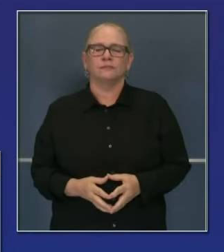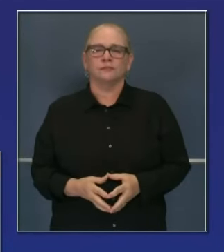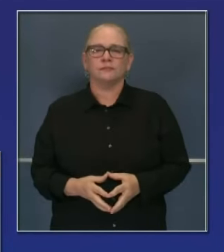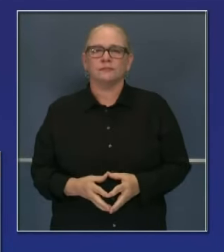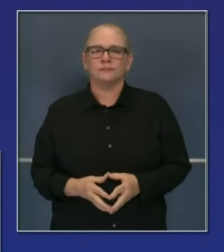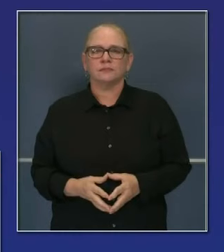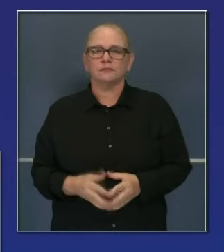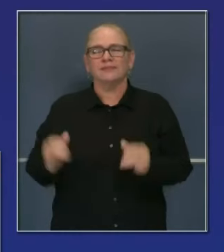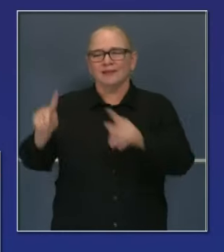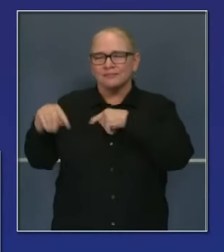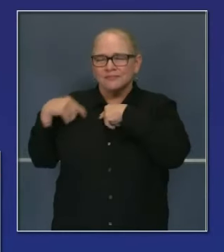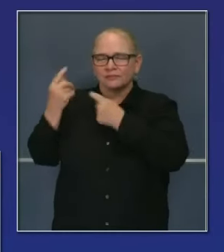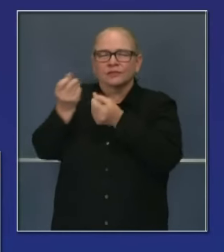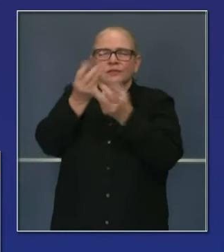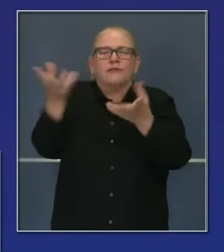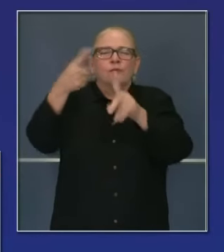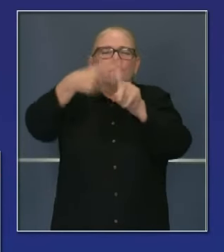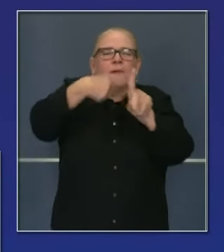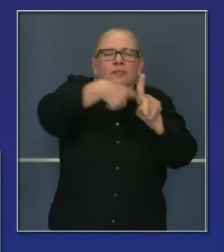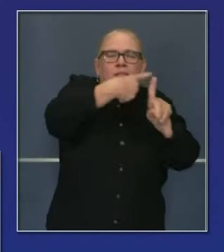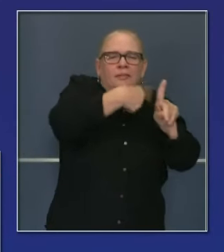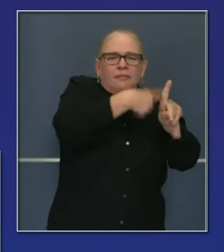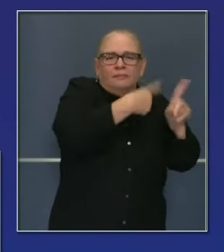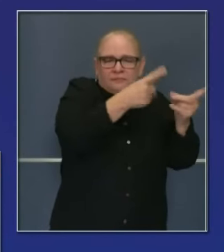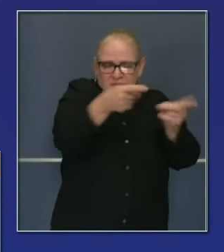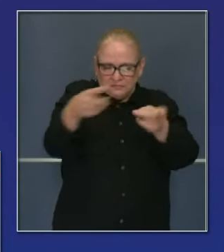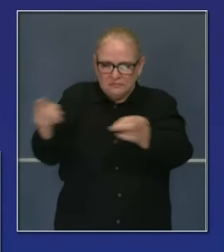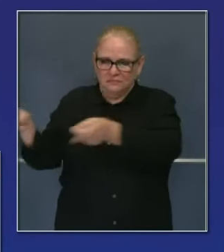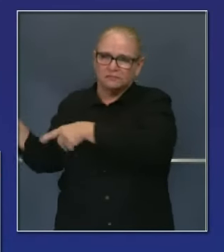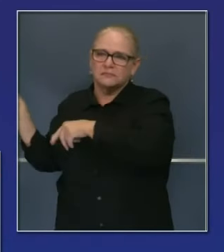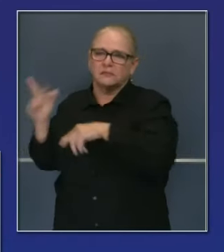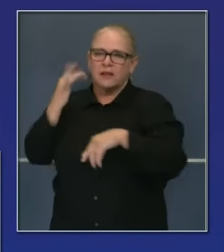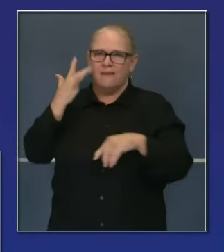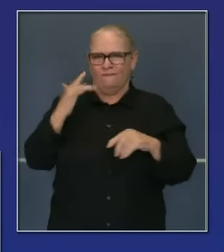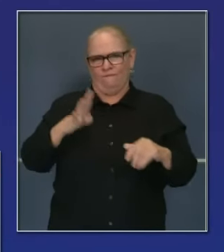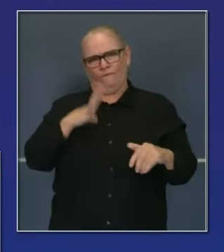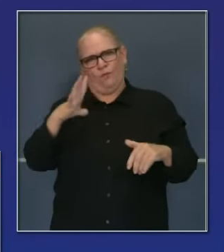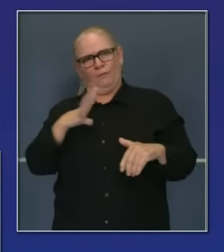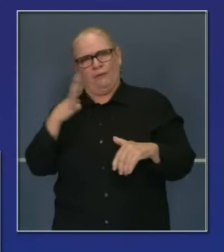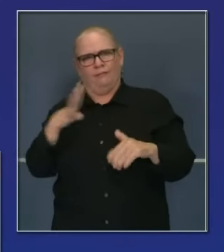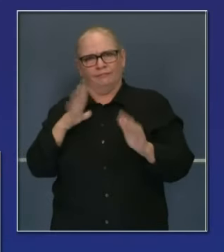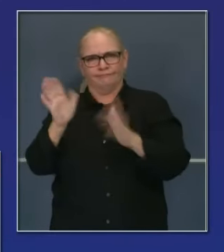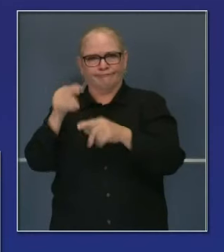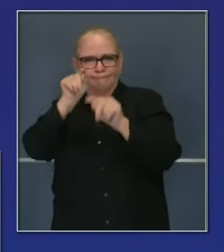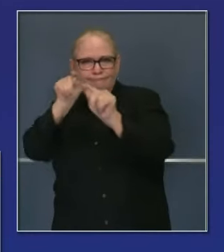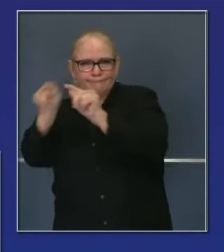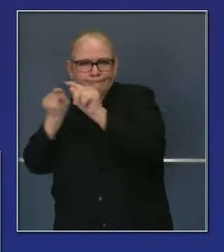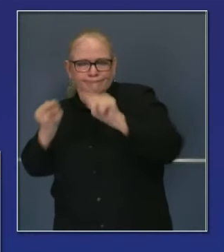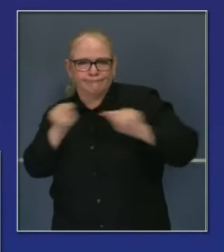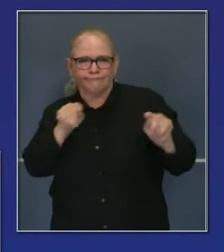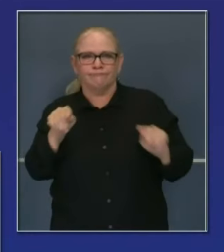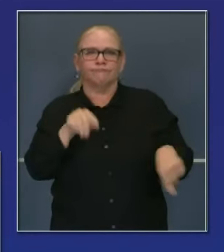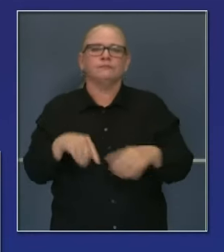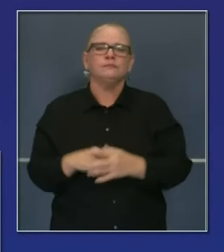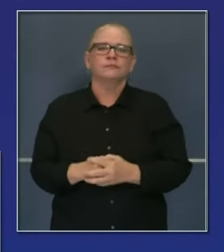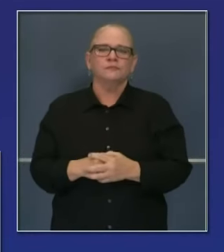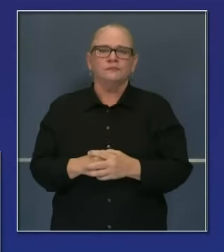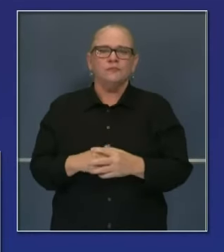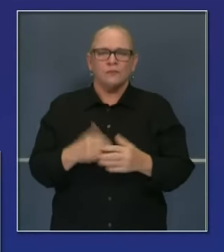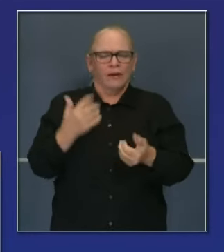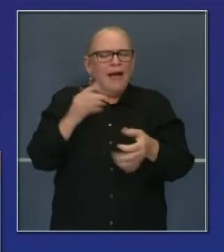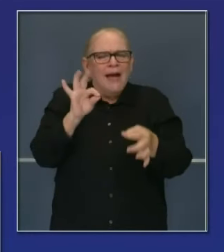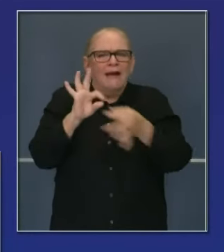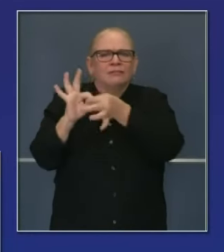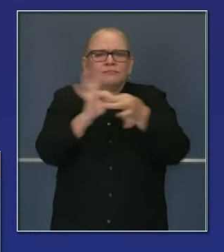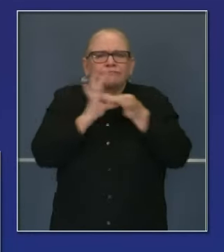number of months here in the state of California, this formal role, this formal partnership. As it relates to the efforts, we